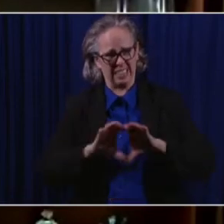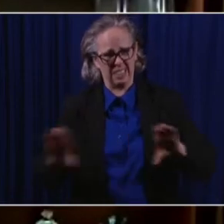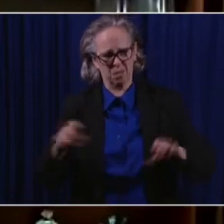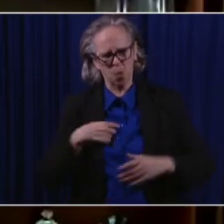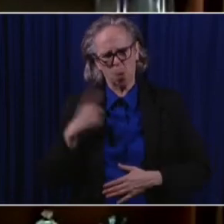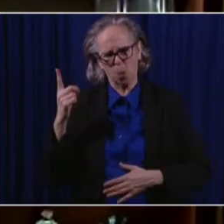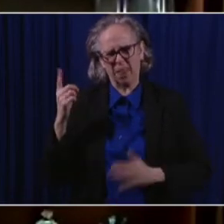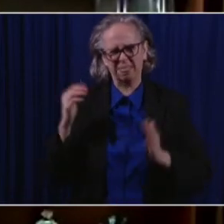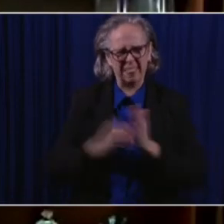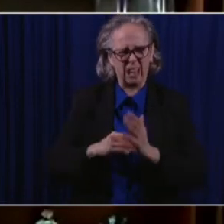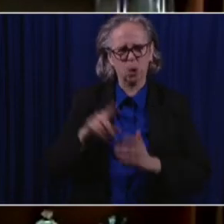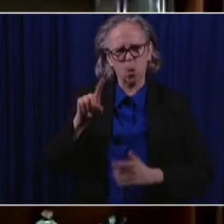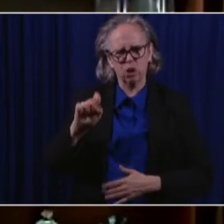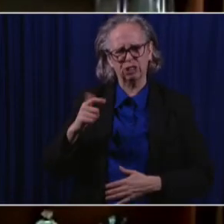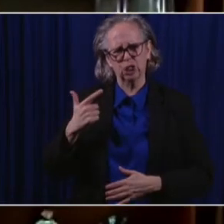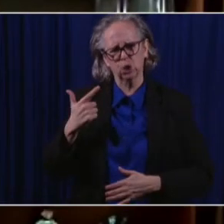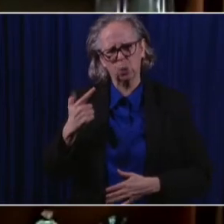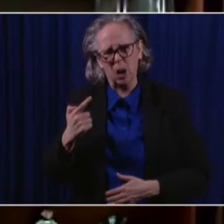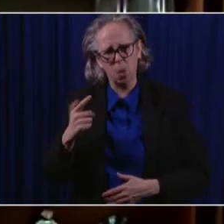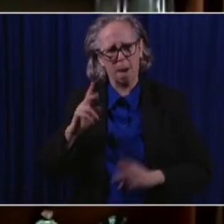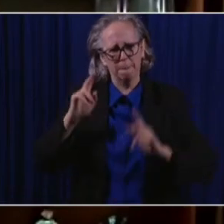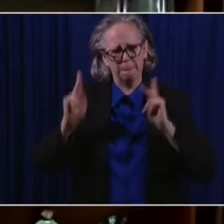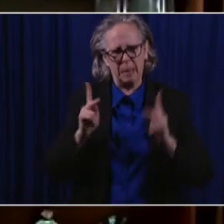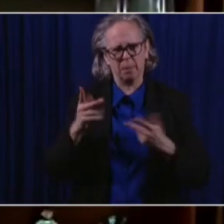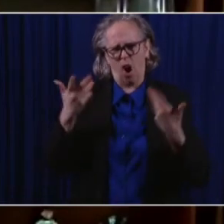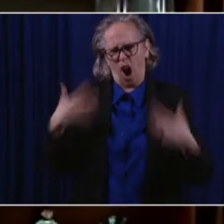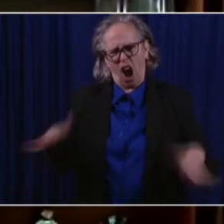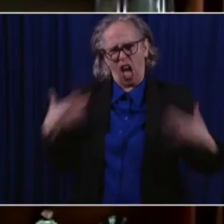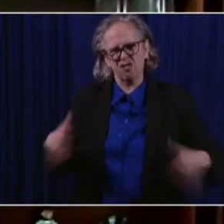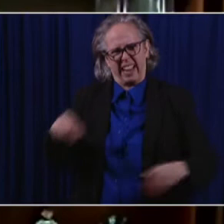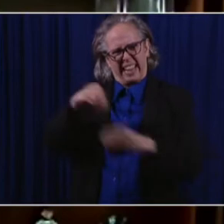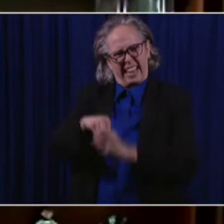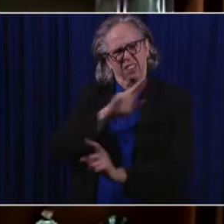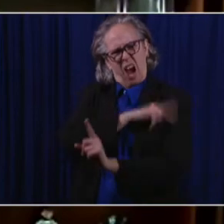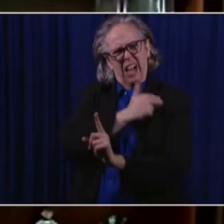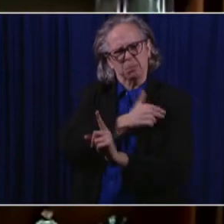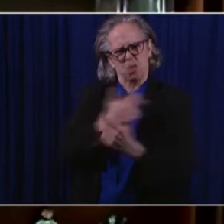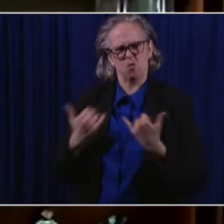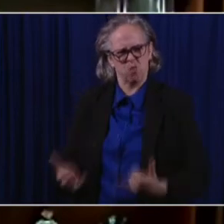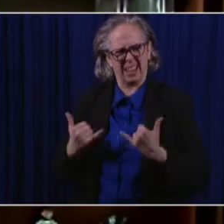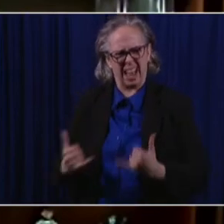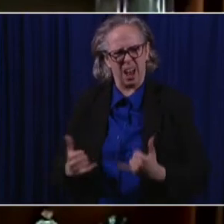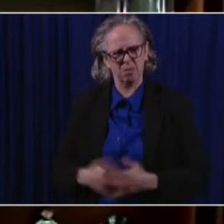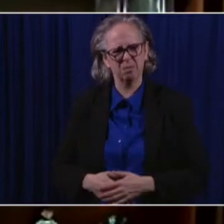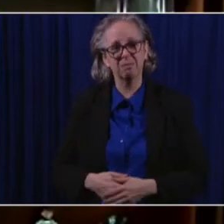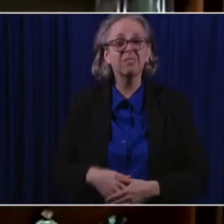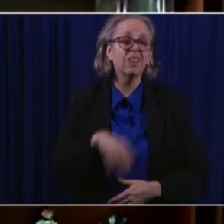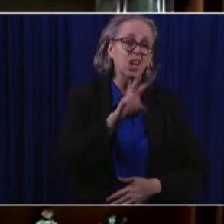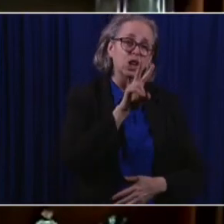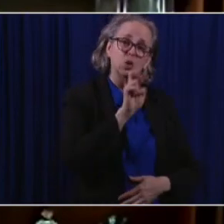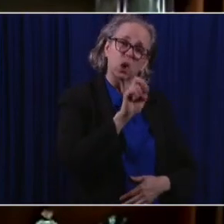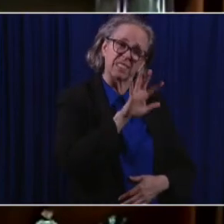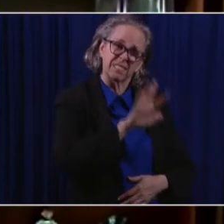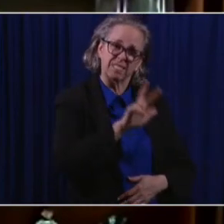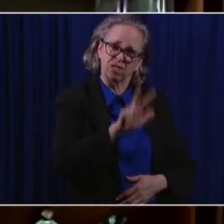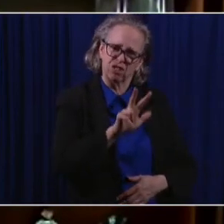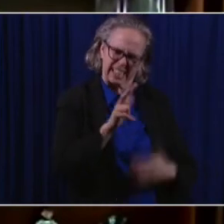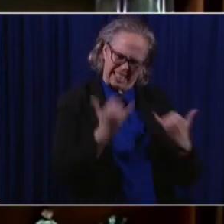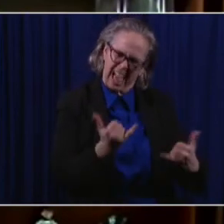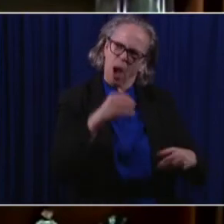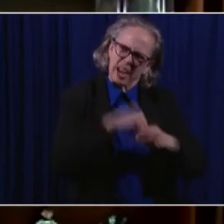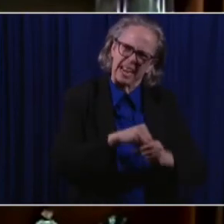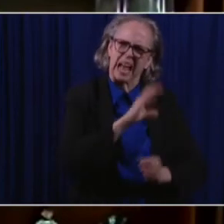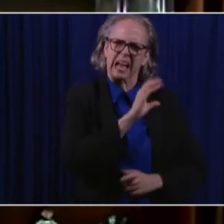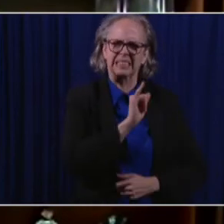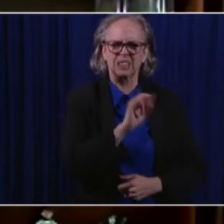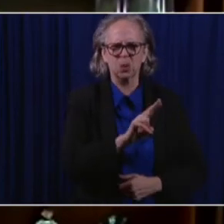1,121 patients in the hospital today. We have 253 individuals in the ICU and 171 of them on ventilators of